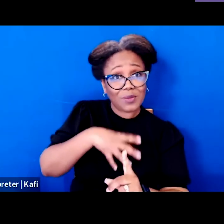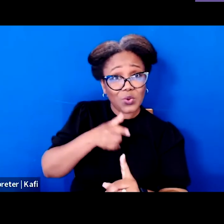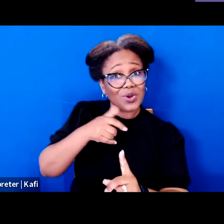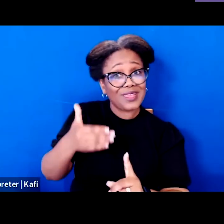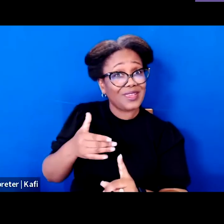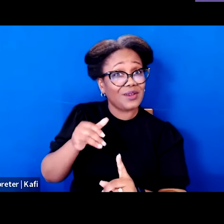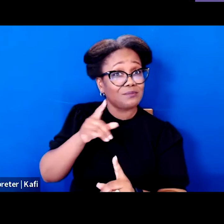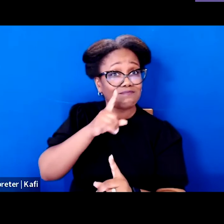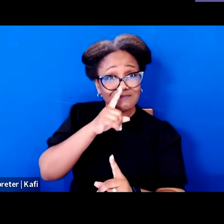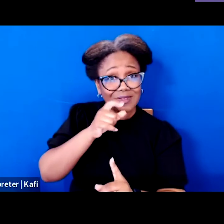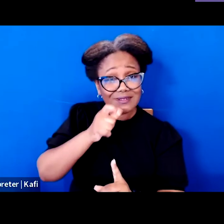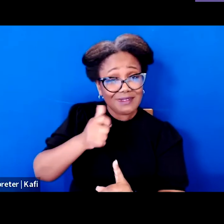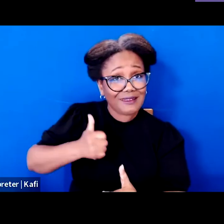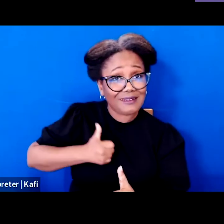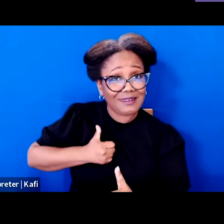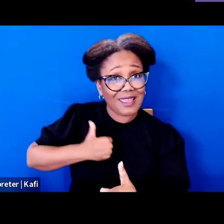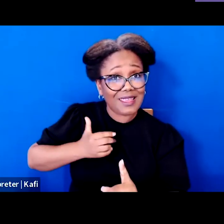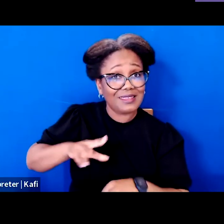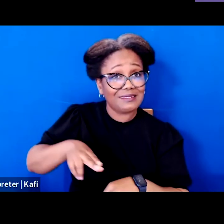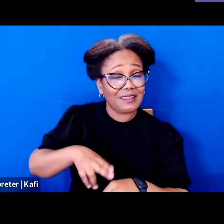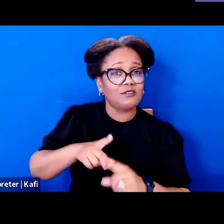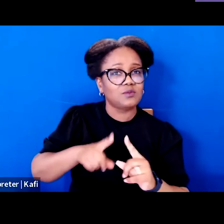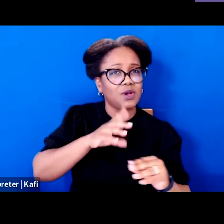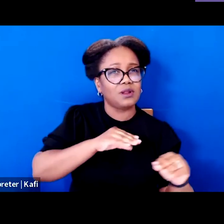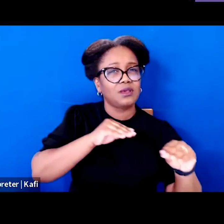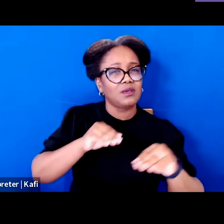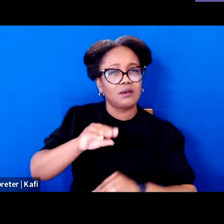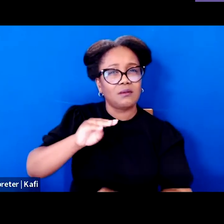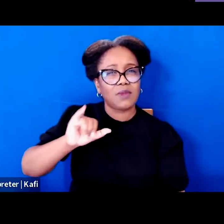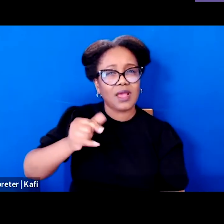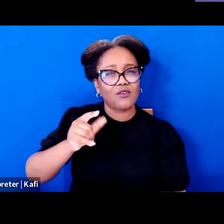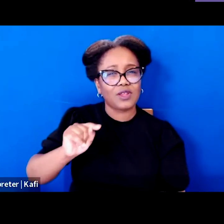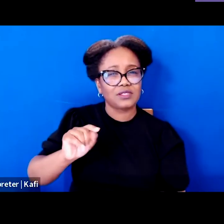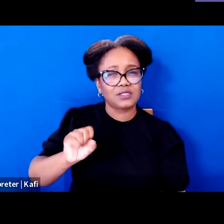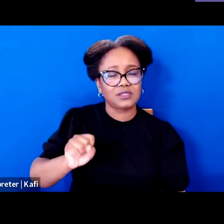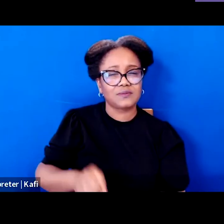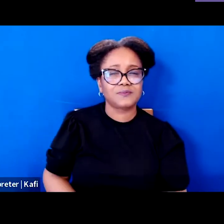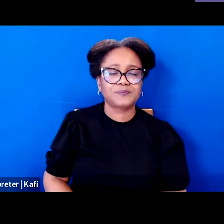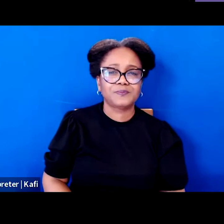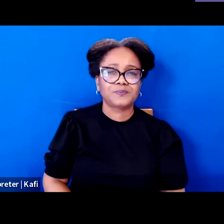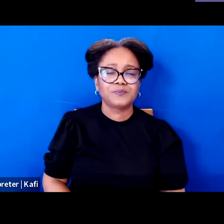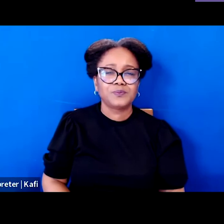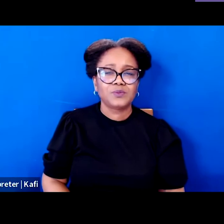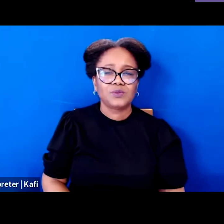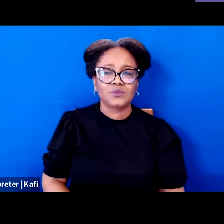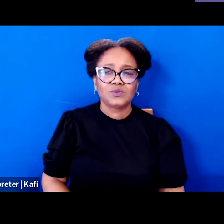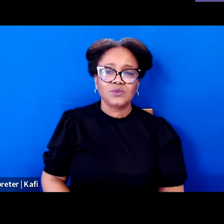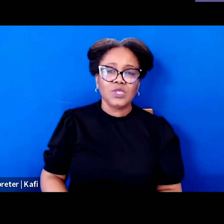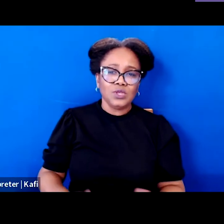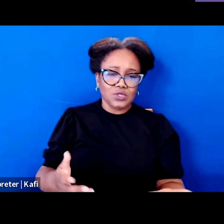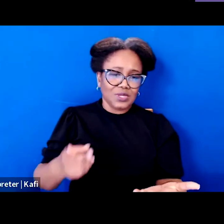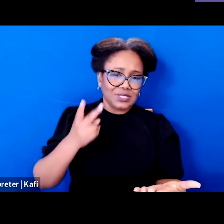listening to Dr. Treva speak, and I'm looking forward to reading your book. But speaking about